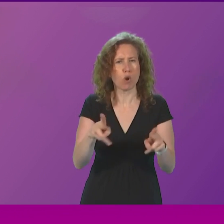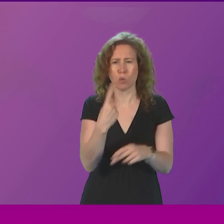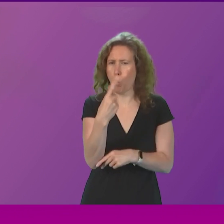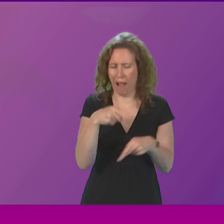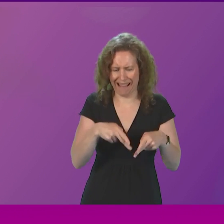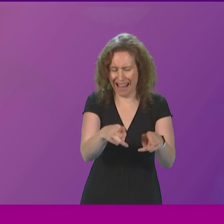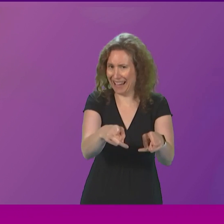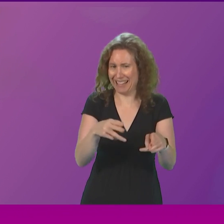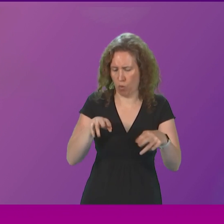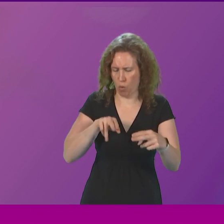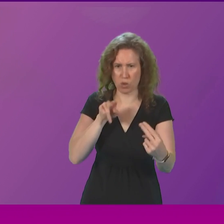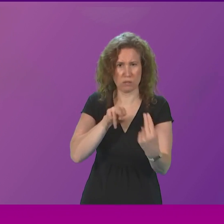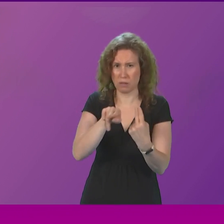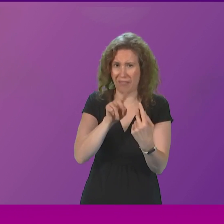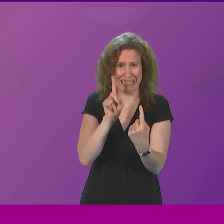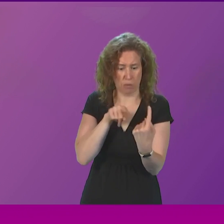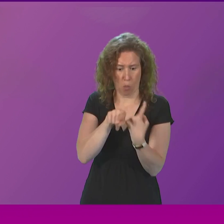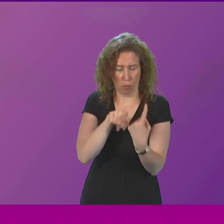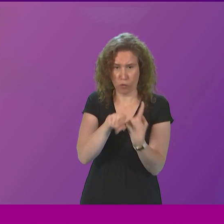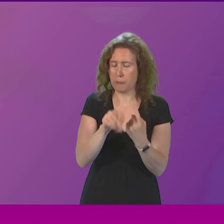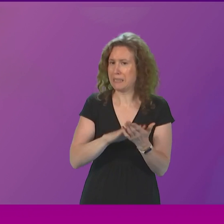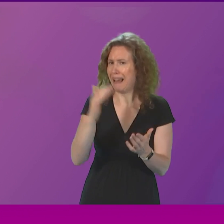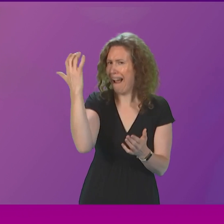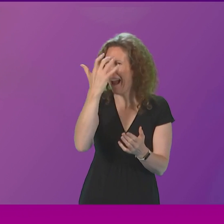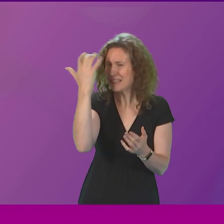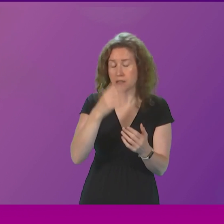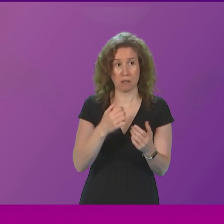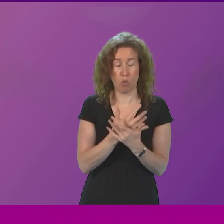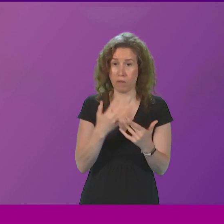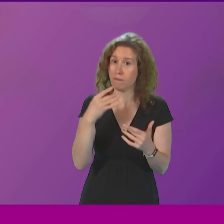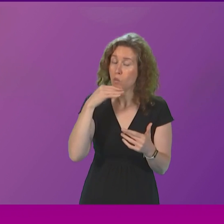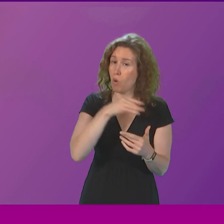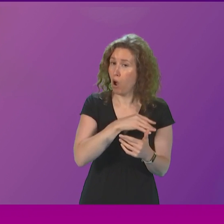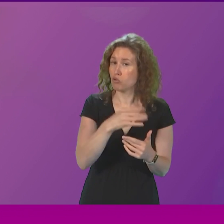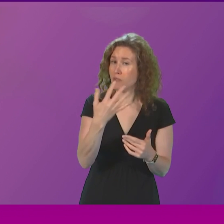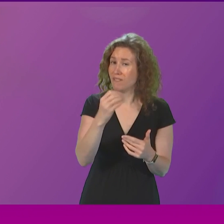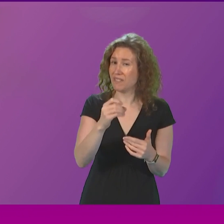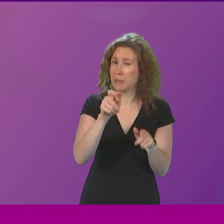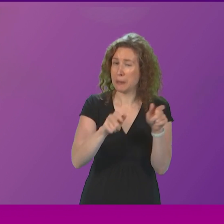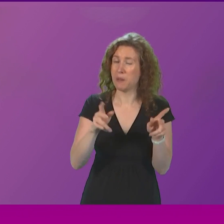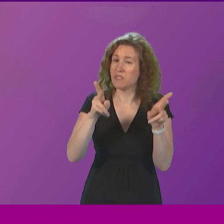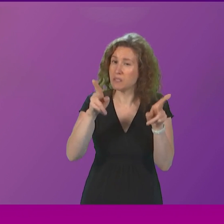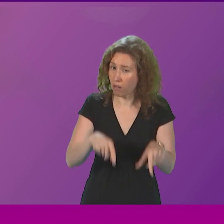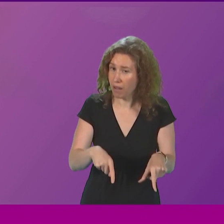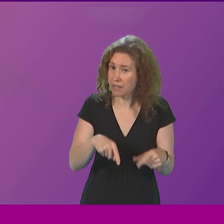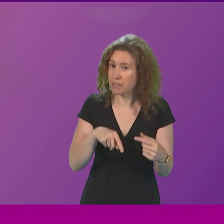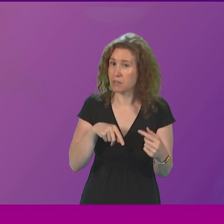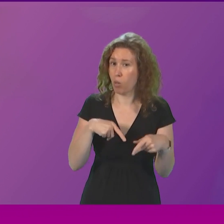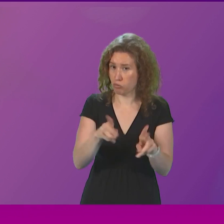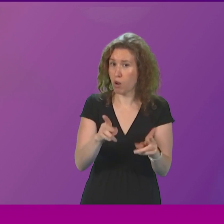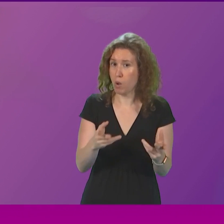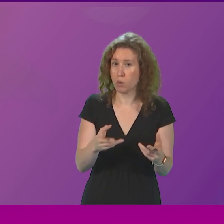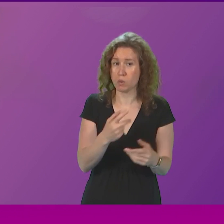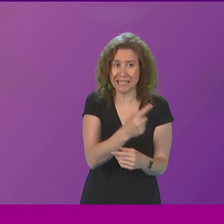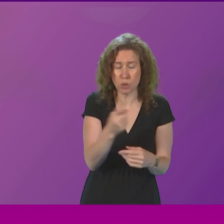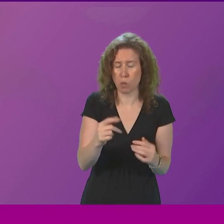are accident hotspots, and over the last 3 years, we've lost, sadly, over 450 lives, each one a tragedy. It